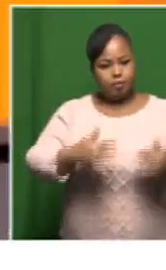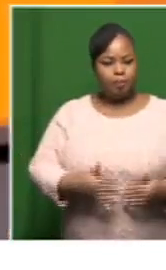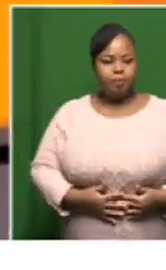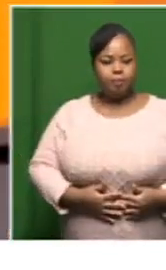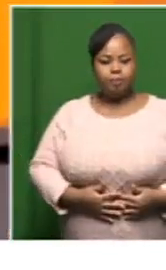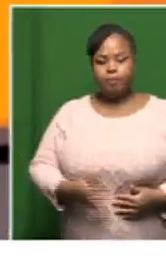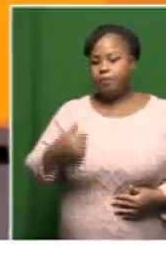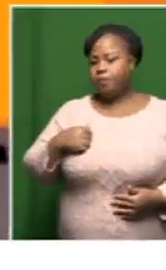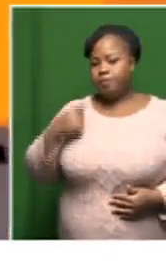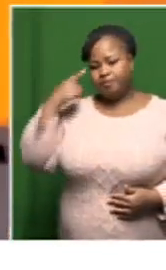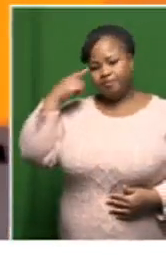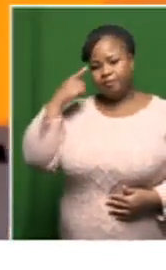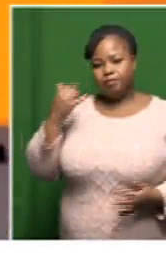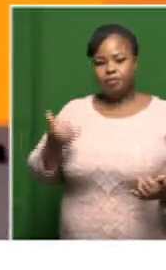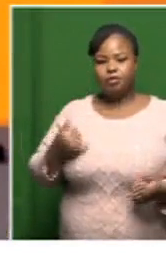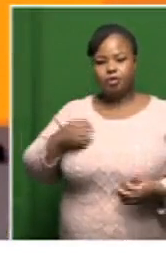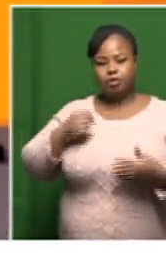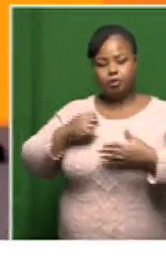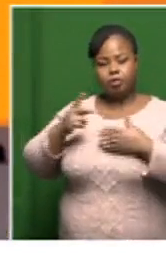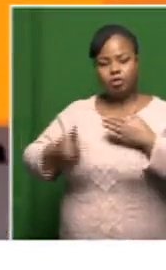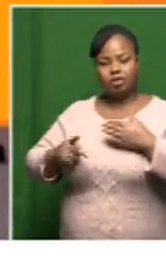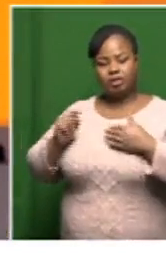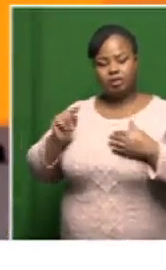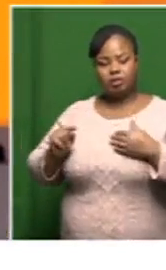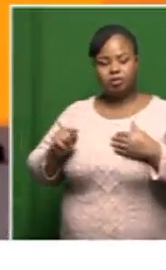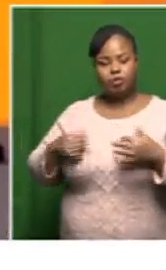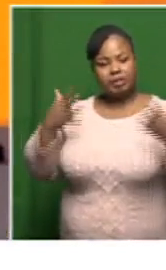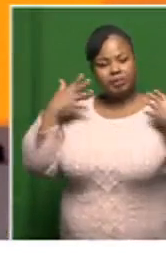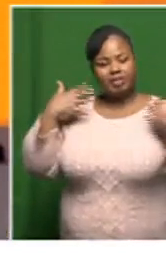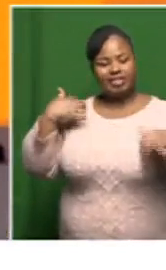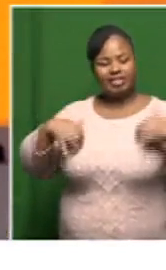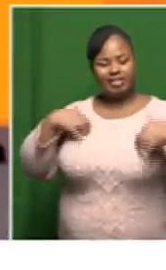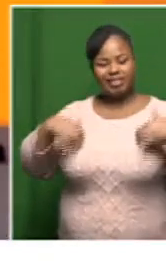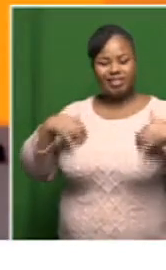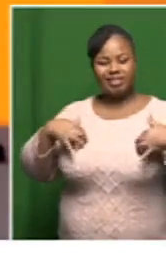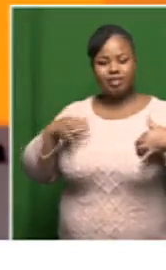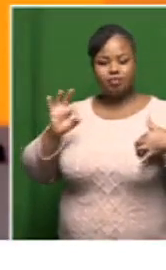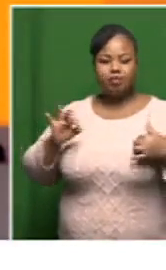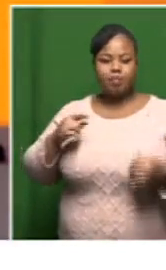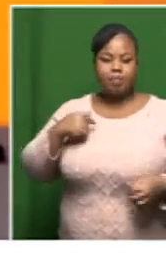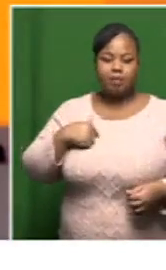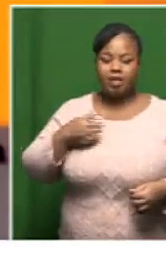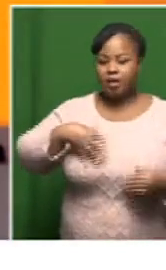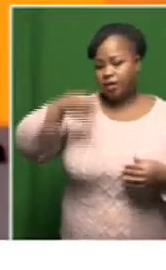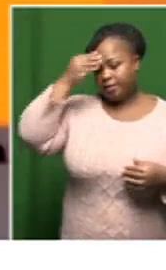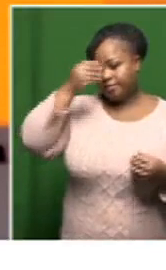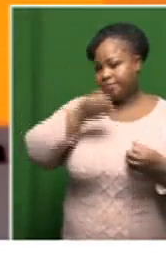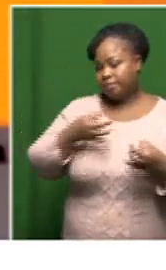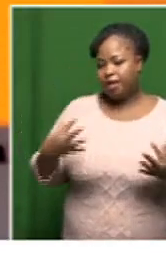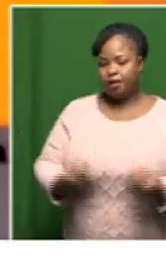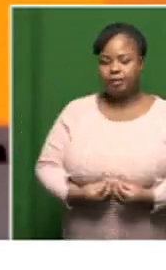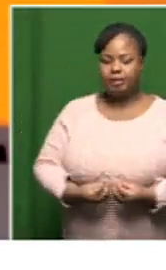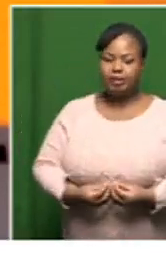I think, first of all, I think the project, it was refreshing, exciting, and I got to learn a lot of